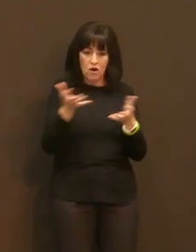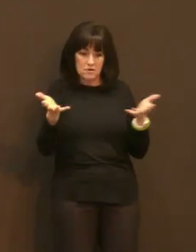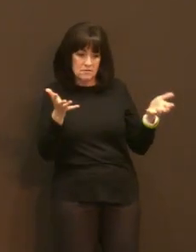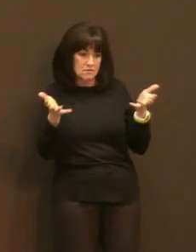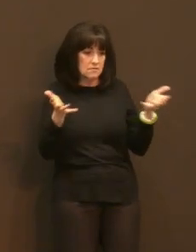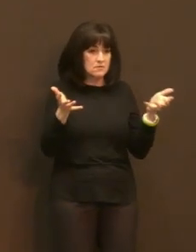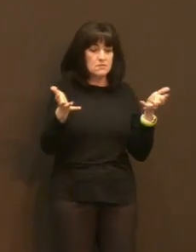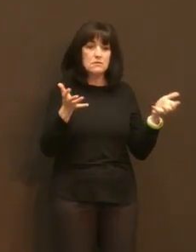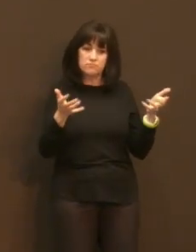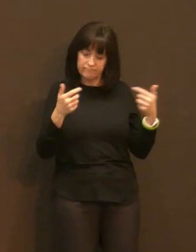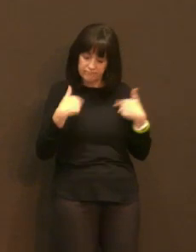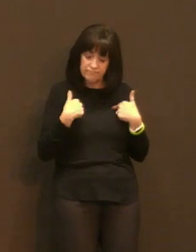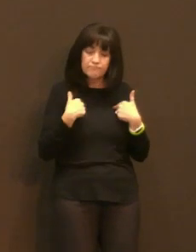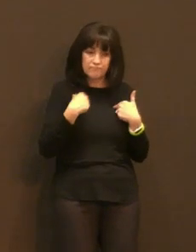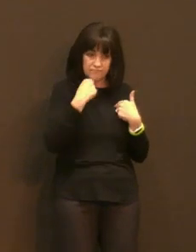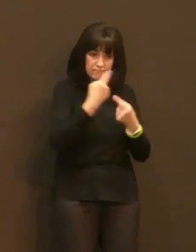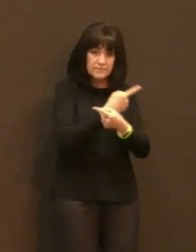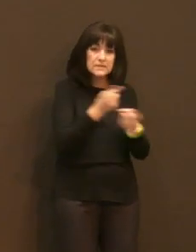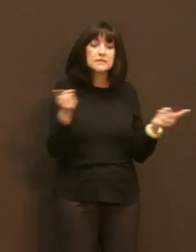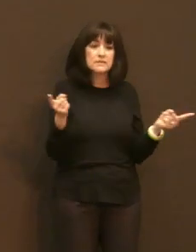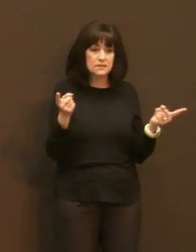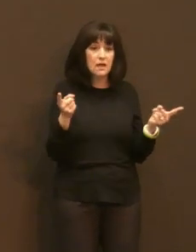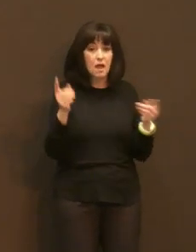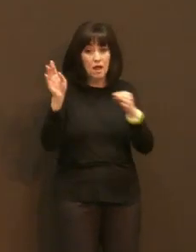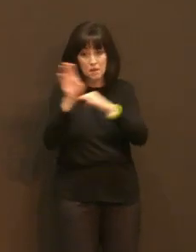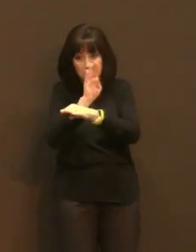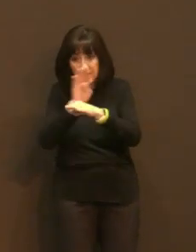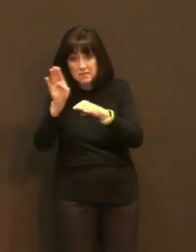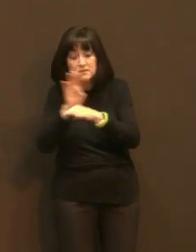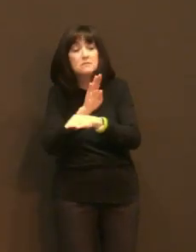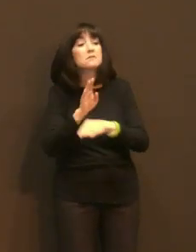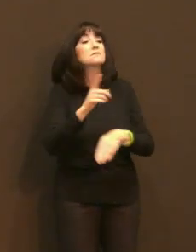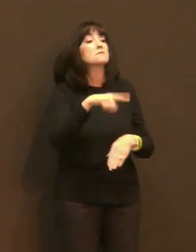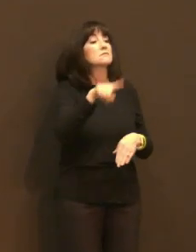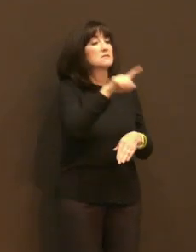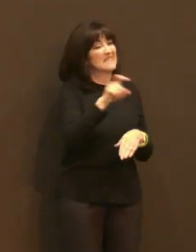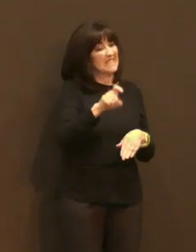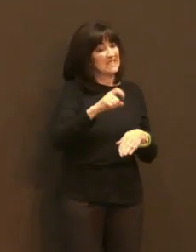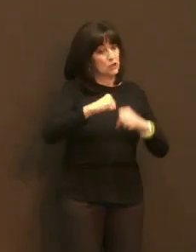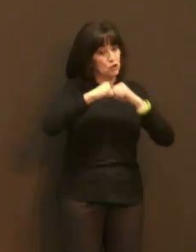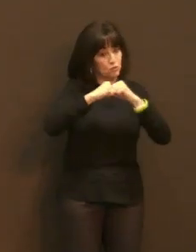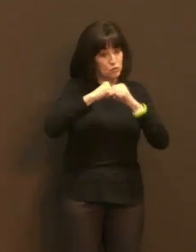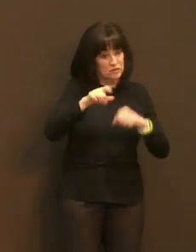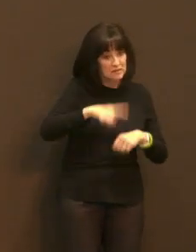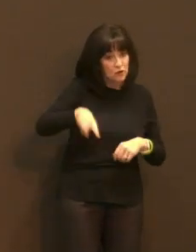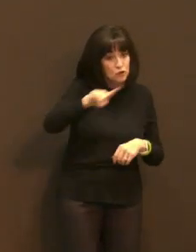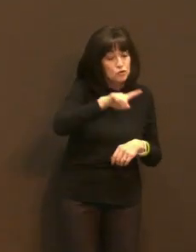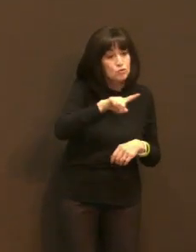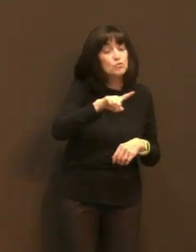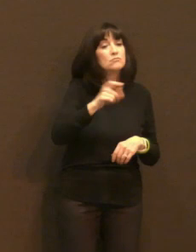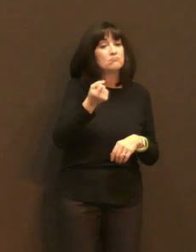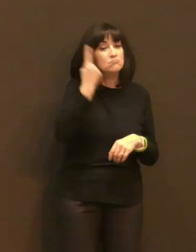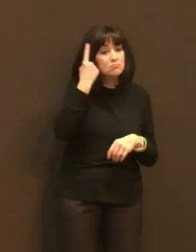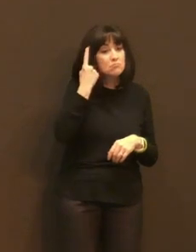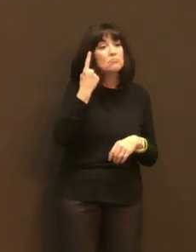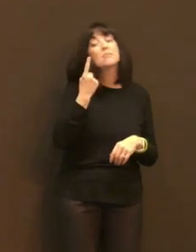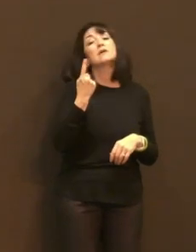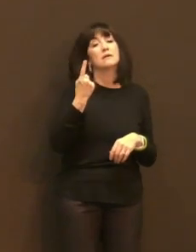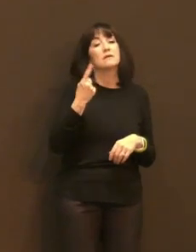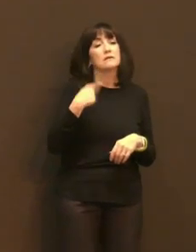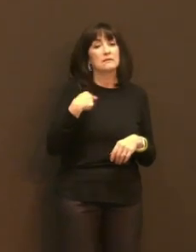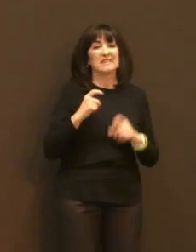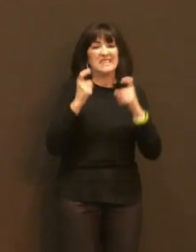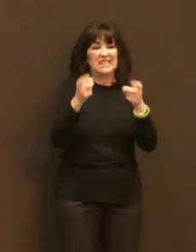and businesses alike. We need to protect you, and we need to give you an opportunity to come back